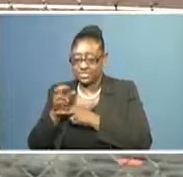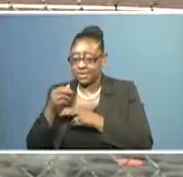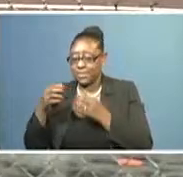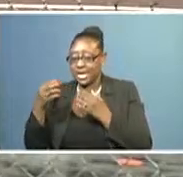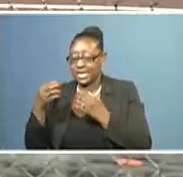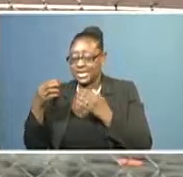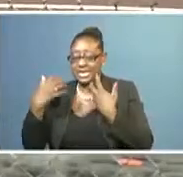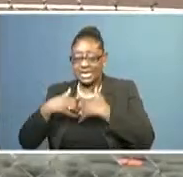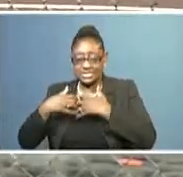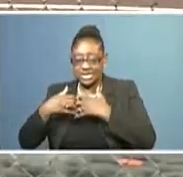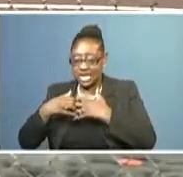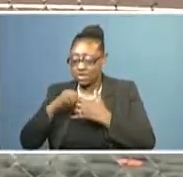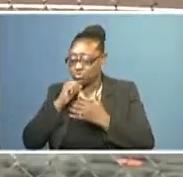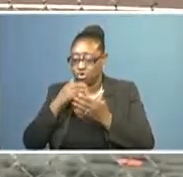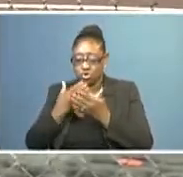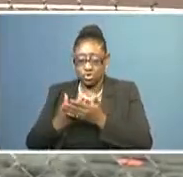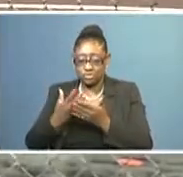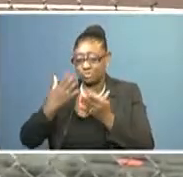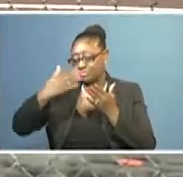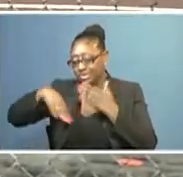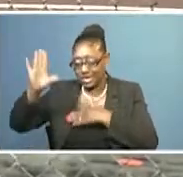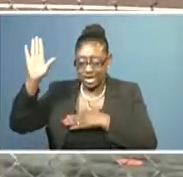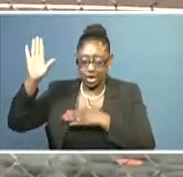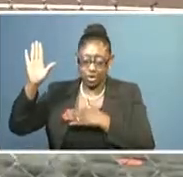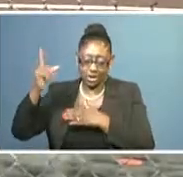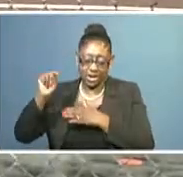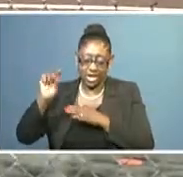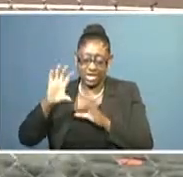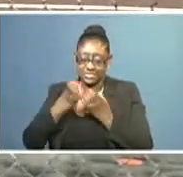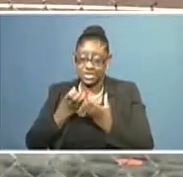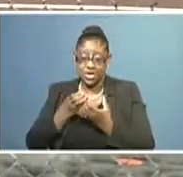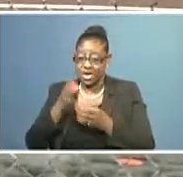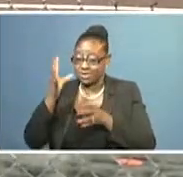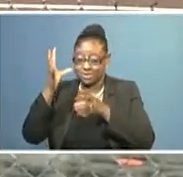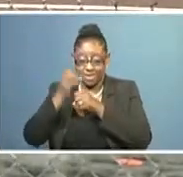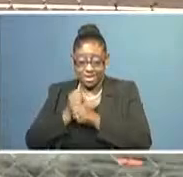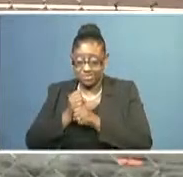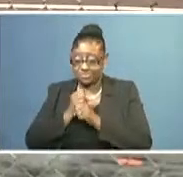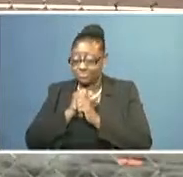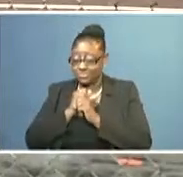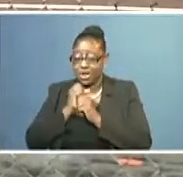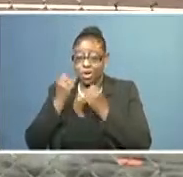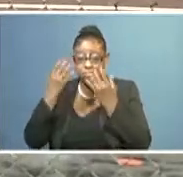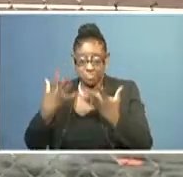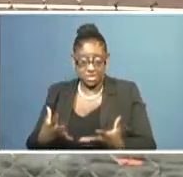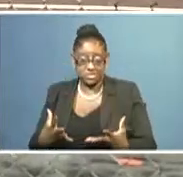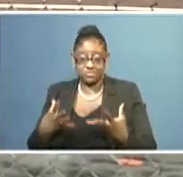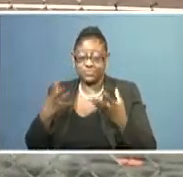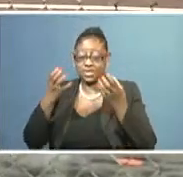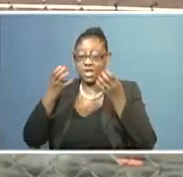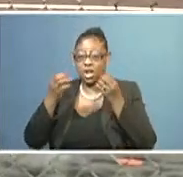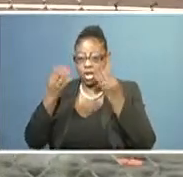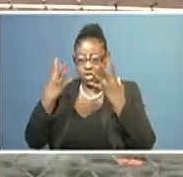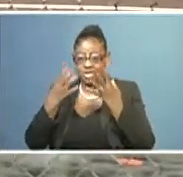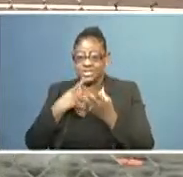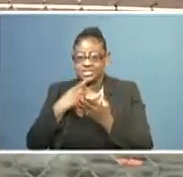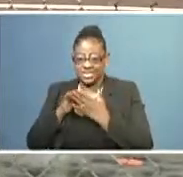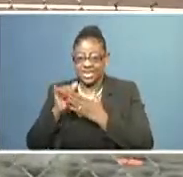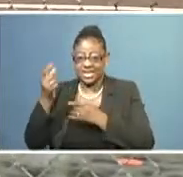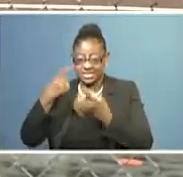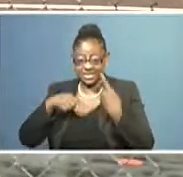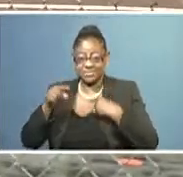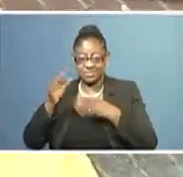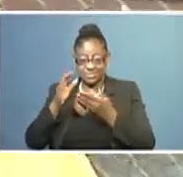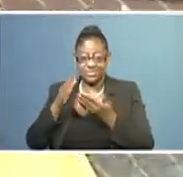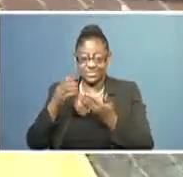always stable and I was always getting bumped off, so I didn't get to catch everything my teachers were saying. But now that I'm back in school, I can absorb everything like